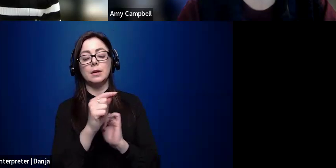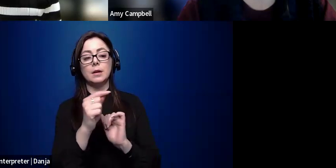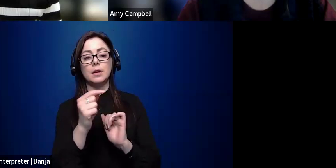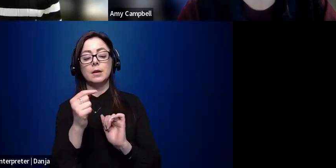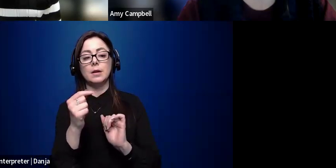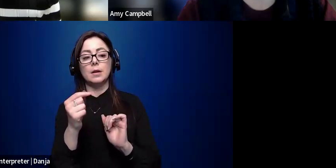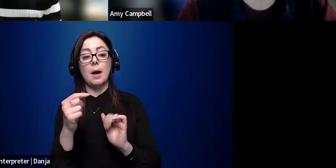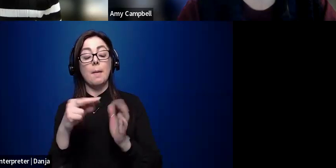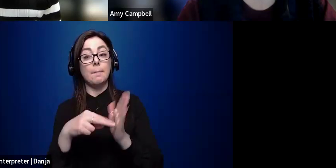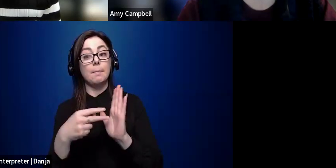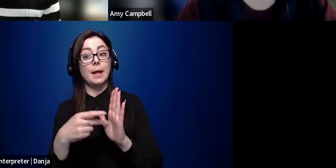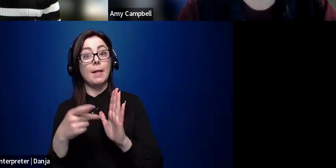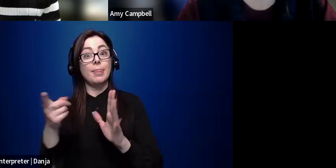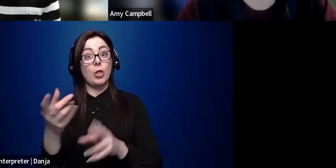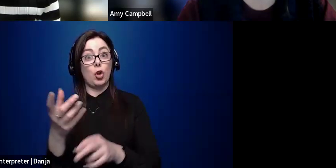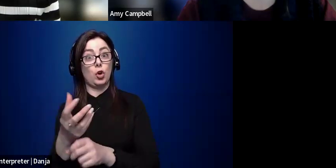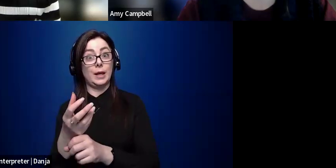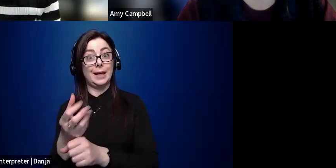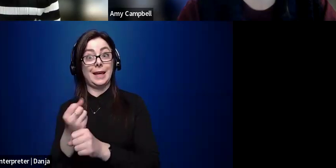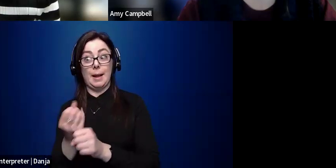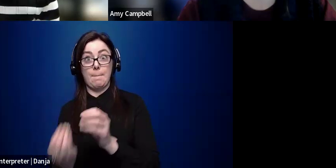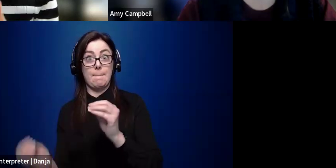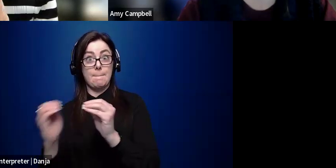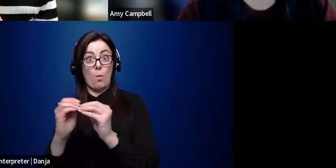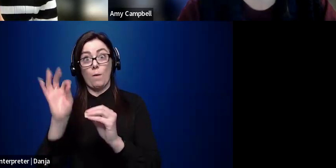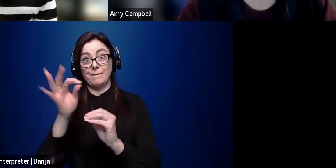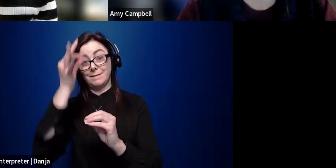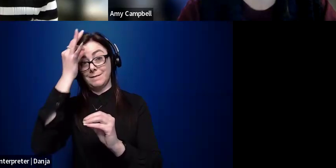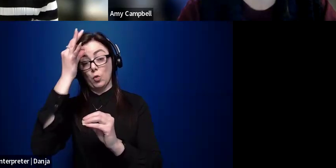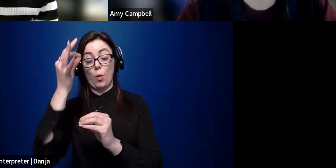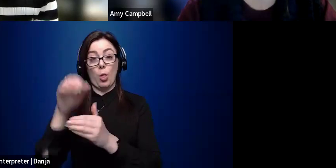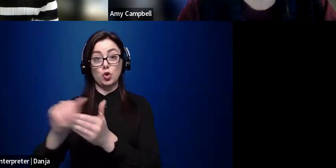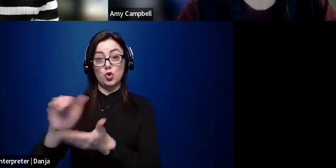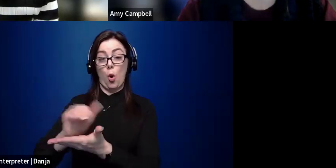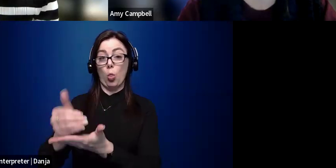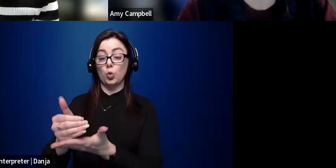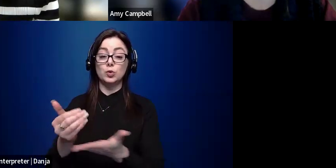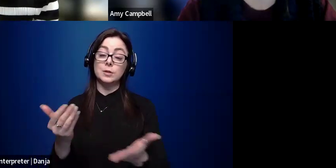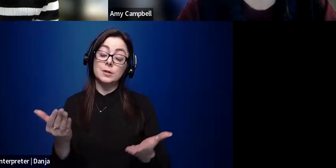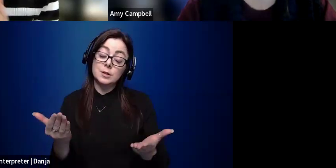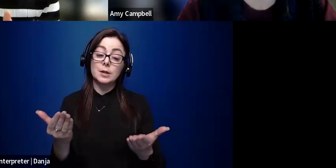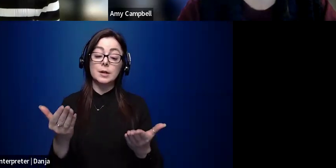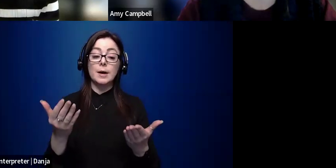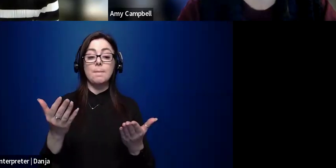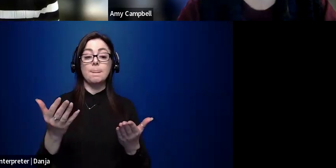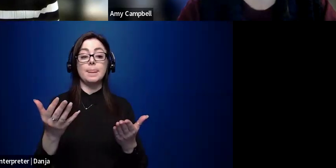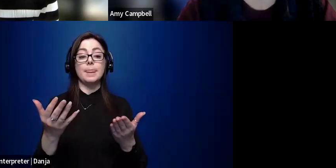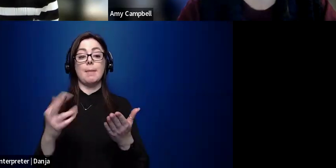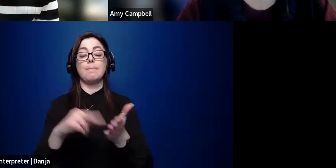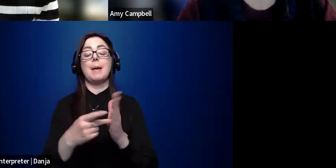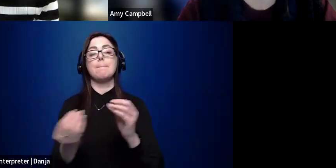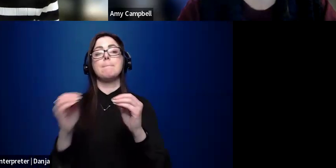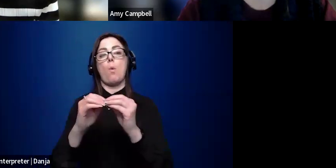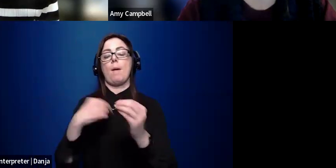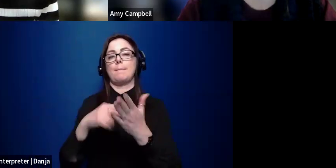getting more federal dollars, because the percentages are a little bit different, more as far as